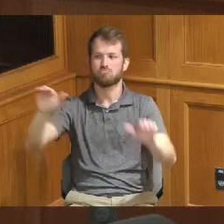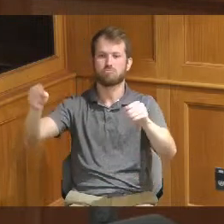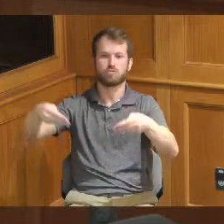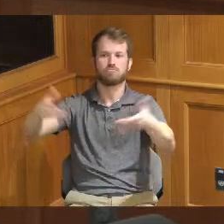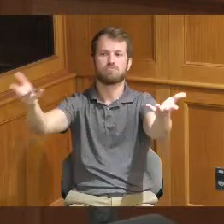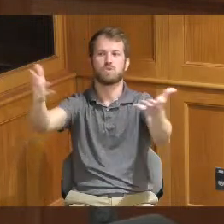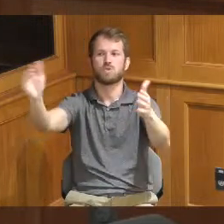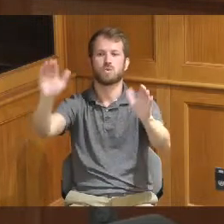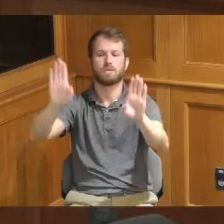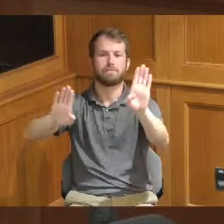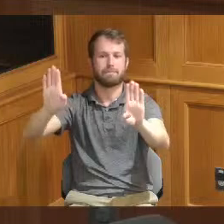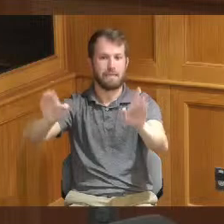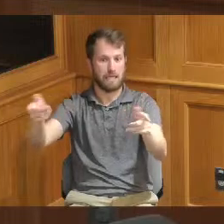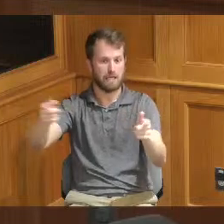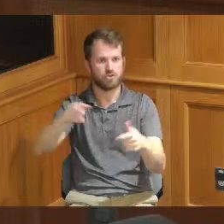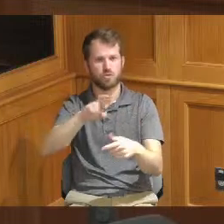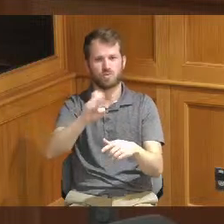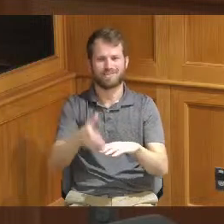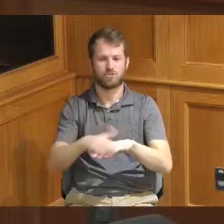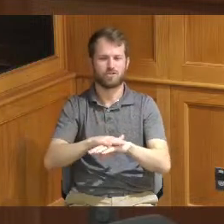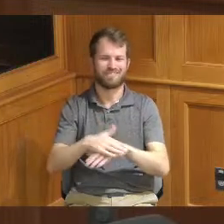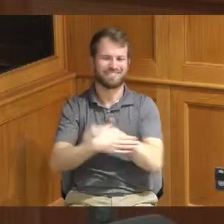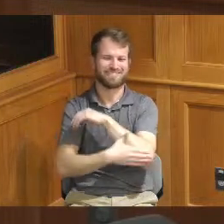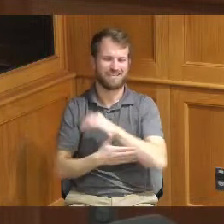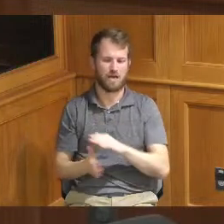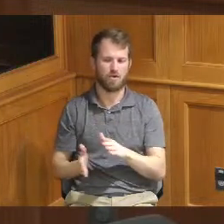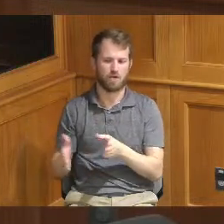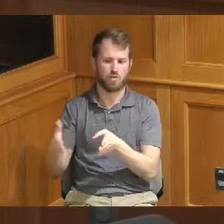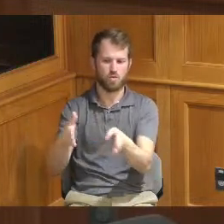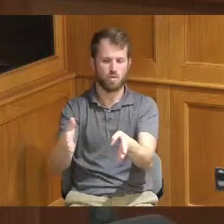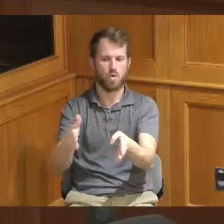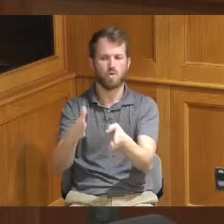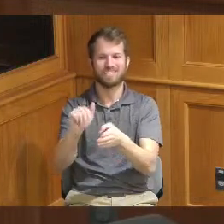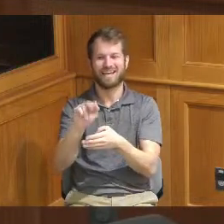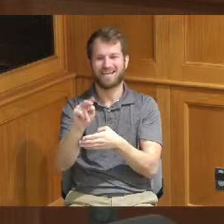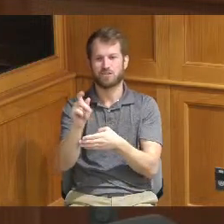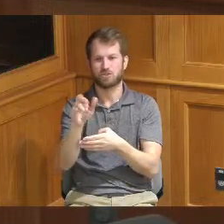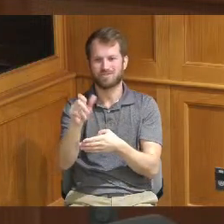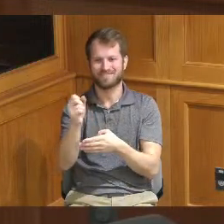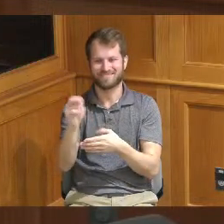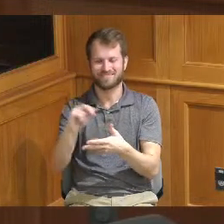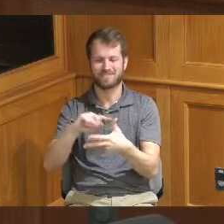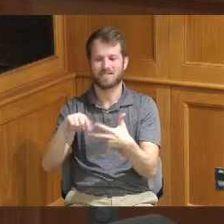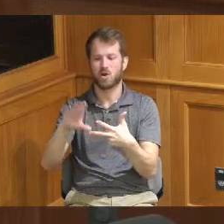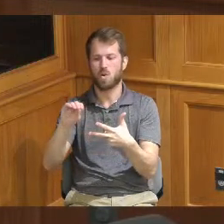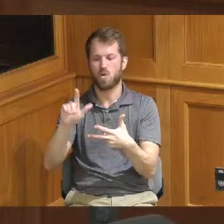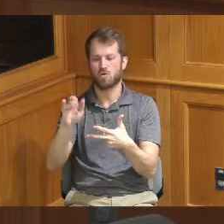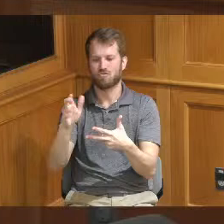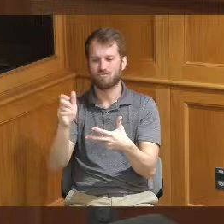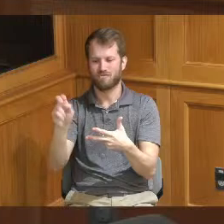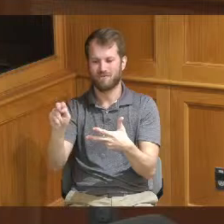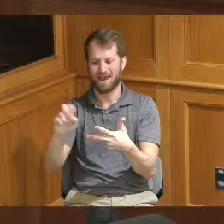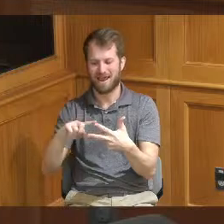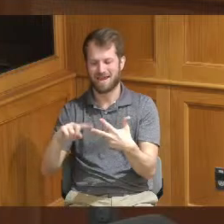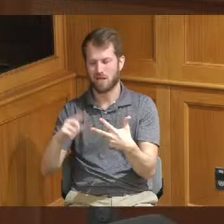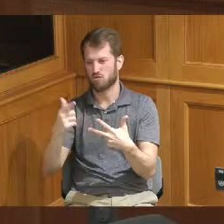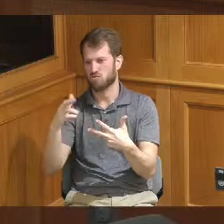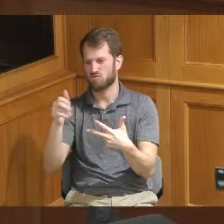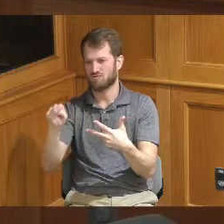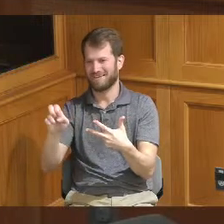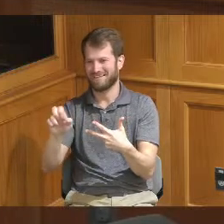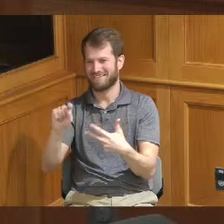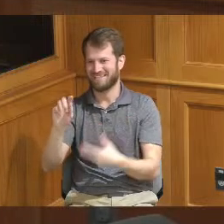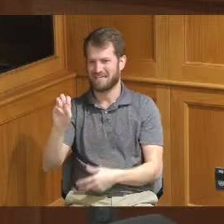include resurfacing county roads in Anderson, Coleraine, Greene, and Miami townships. Our engineer's estimate is